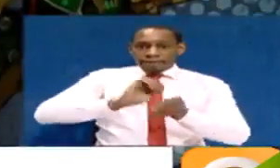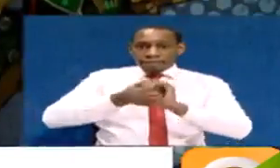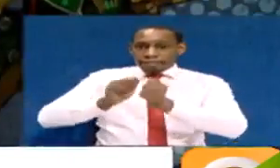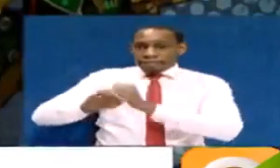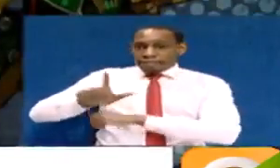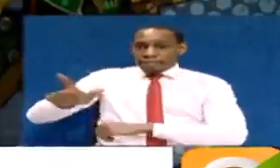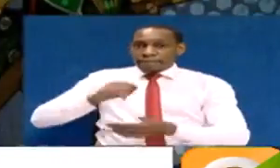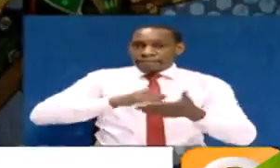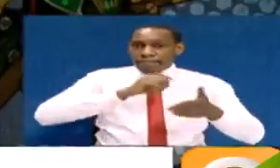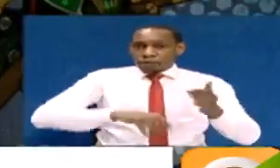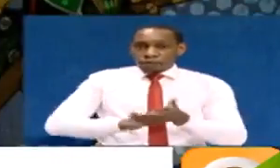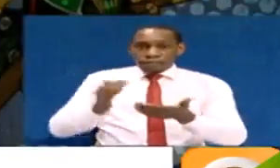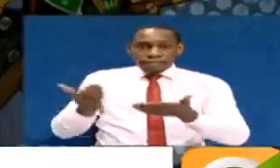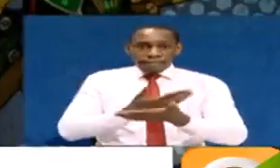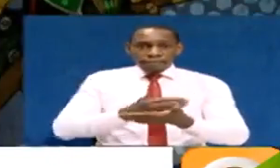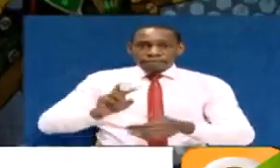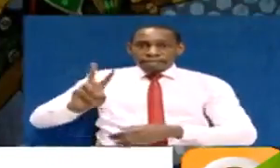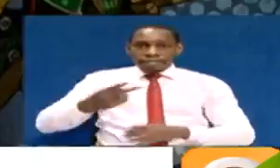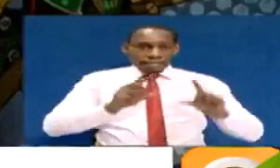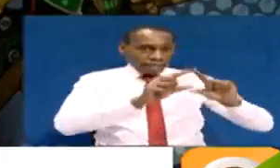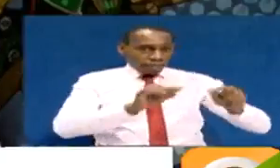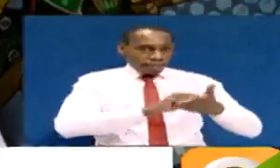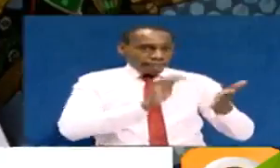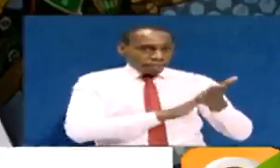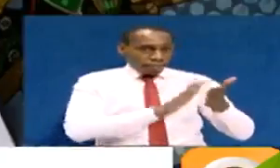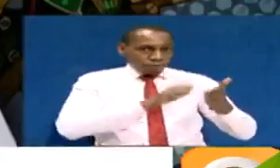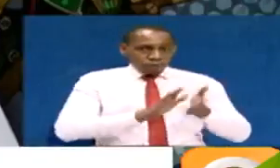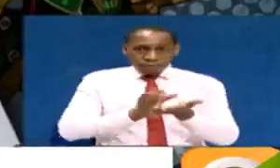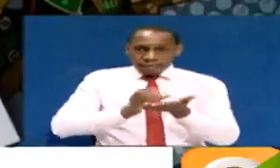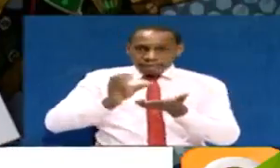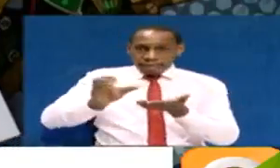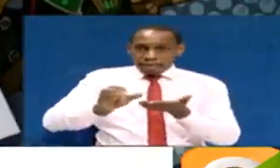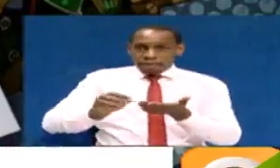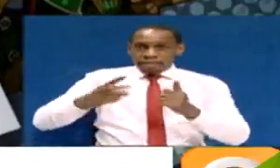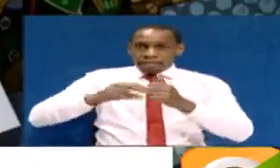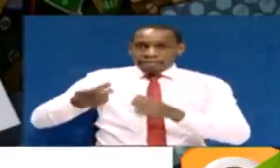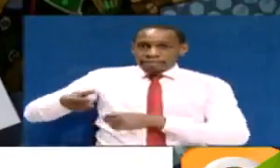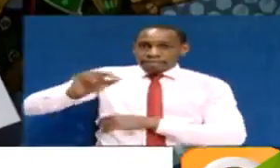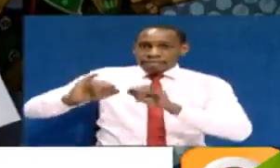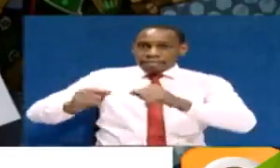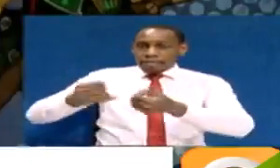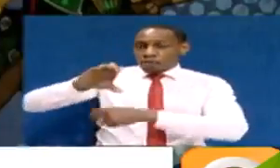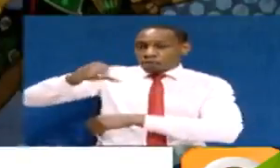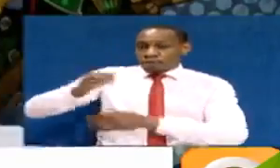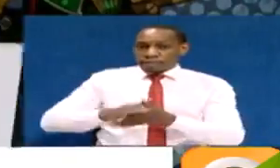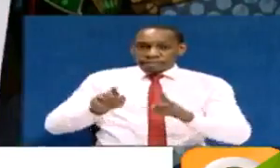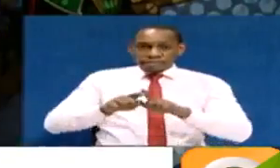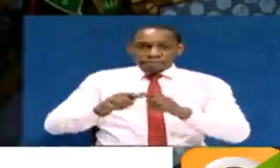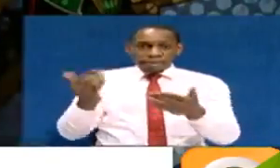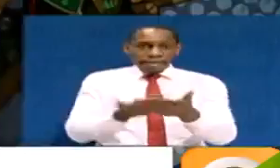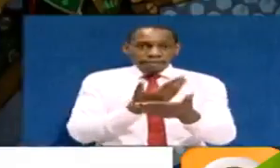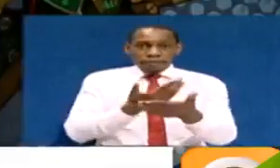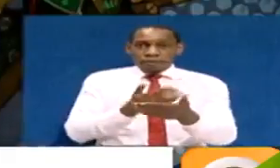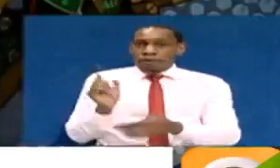changes to the bill, including the scrapping of the second schedule that proposes the allocation of the 70 additional new constituencies and